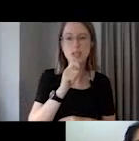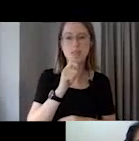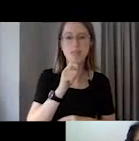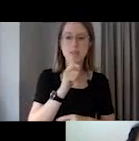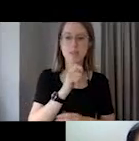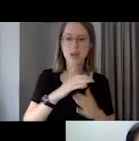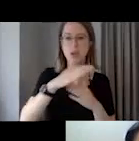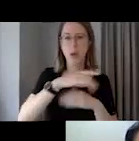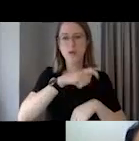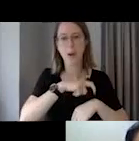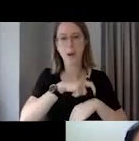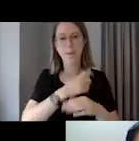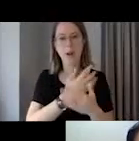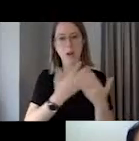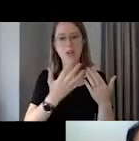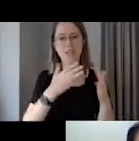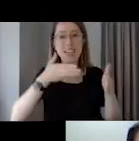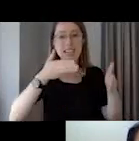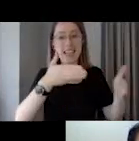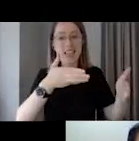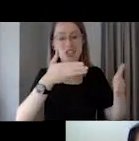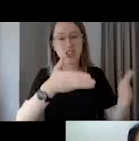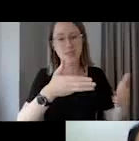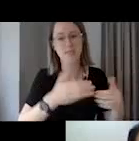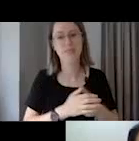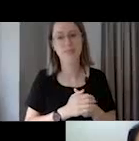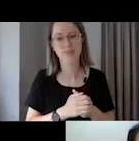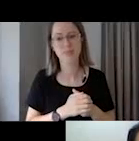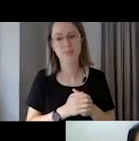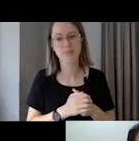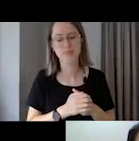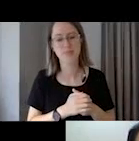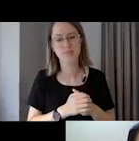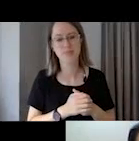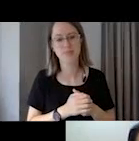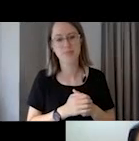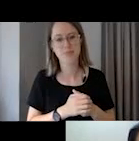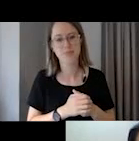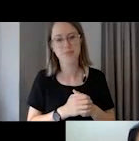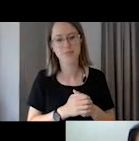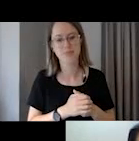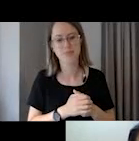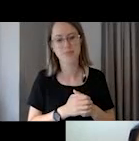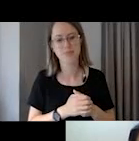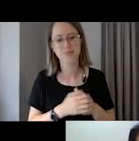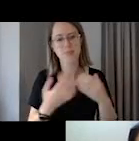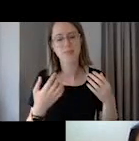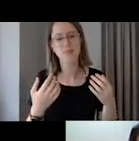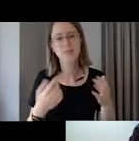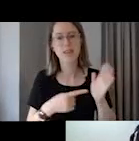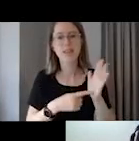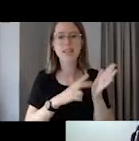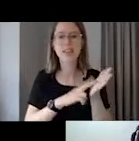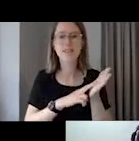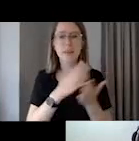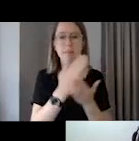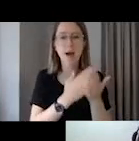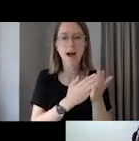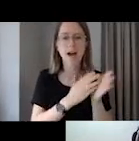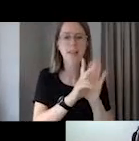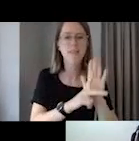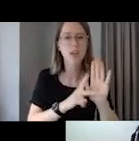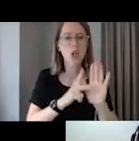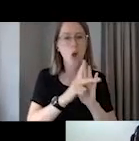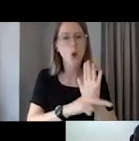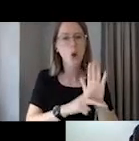and you have a lot of attention, and having I guess the TV element, the video element,